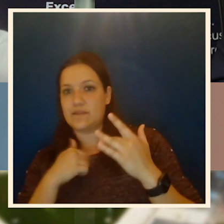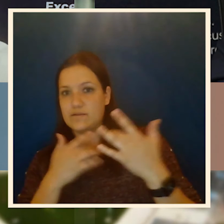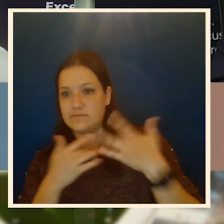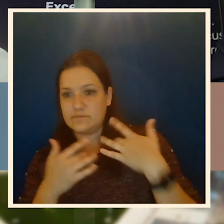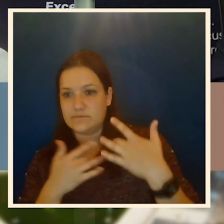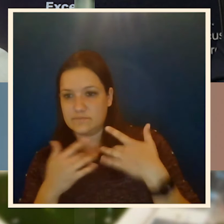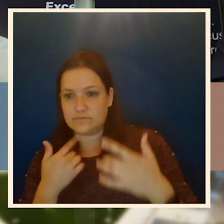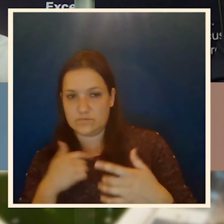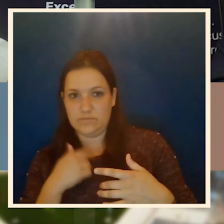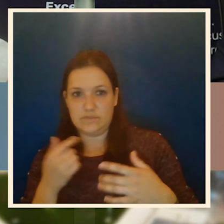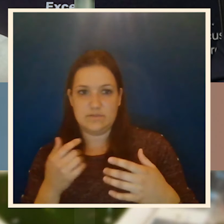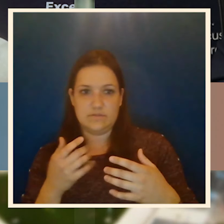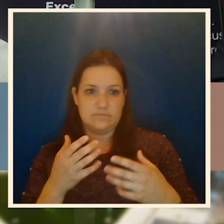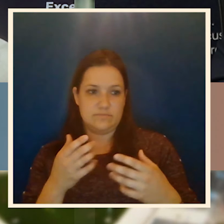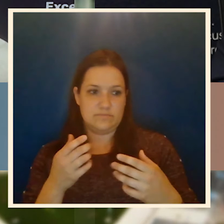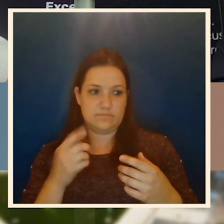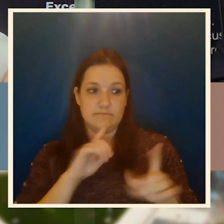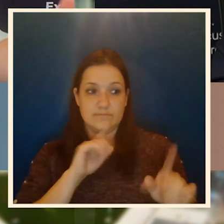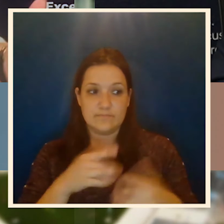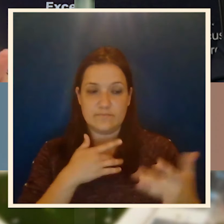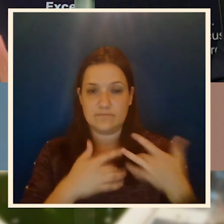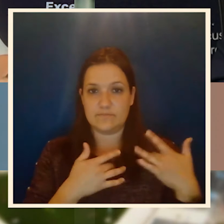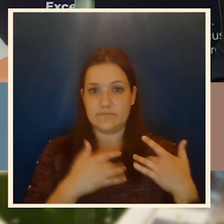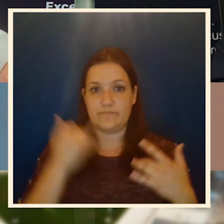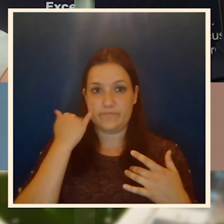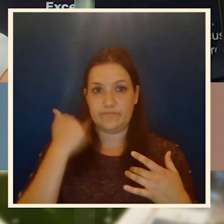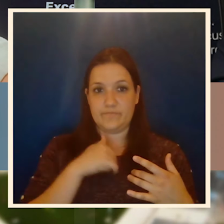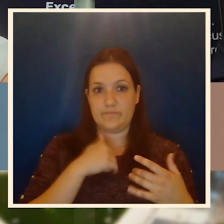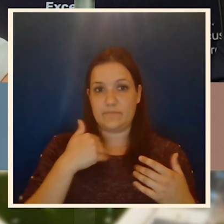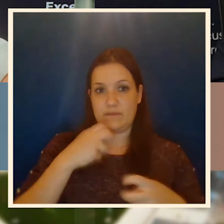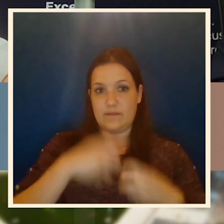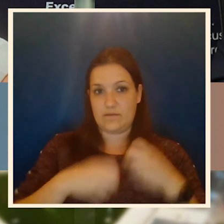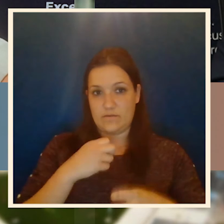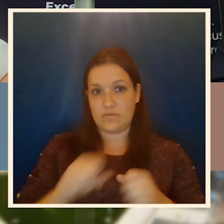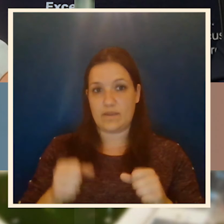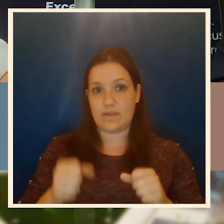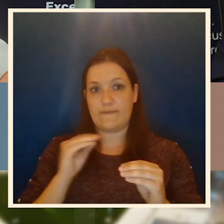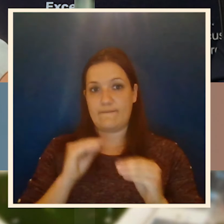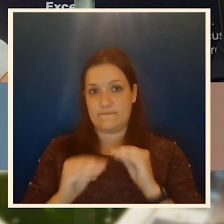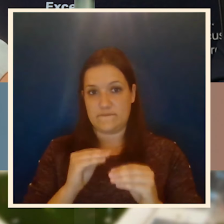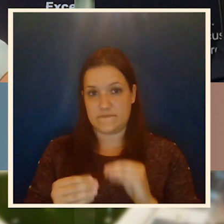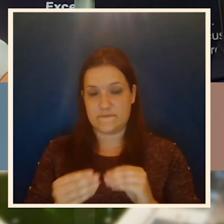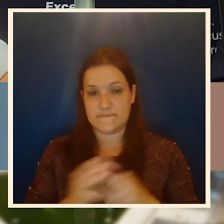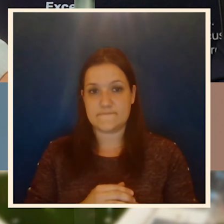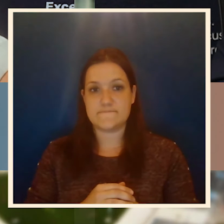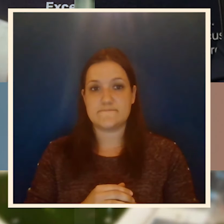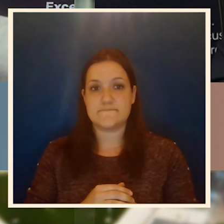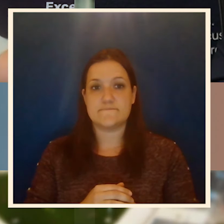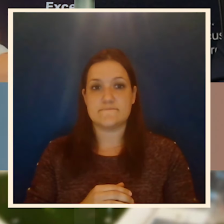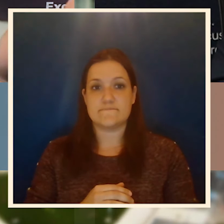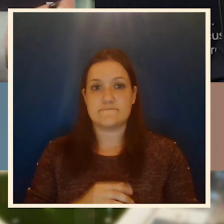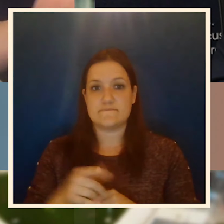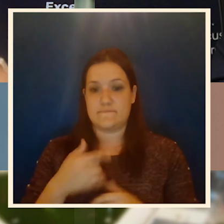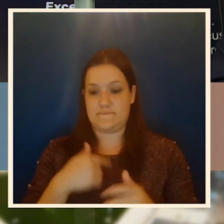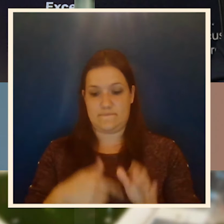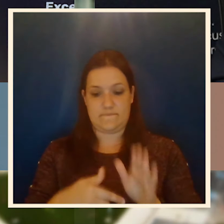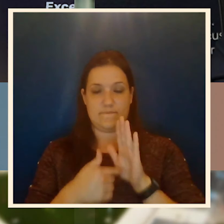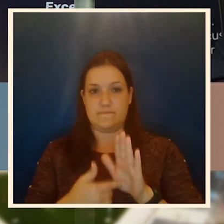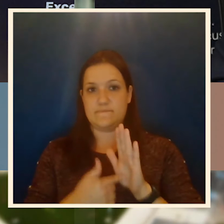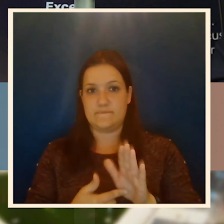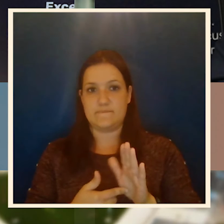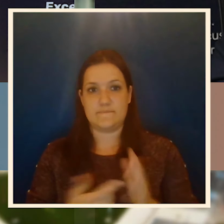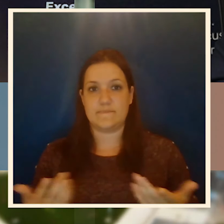can, you know, get those concerns answered, and if we do have an issue, we get it fixed. And so, this is just an example